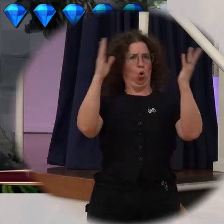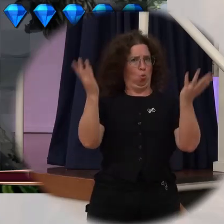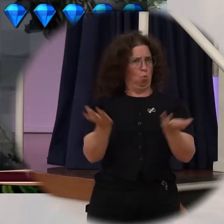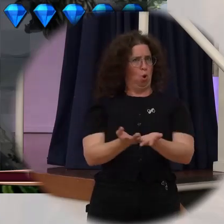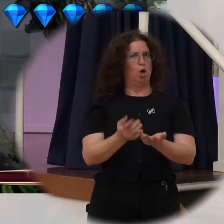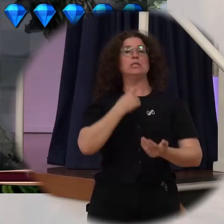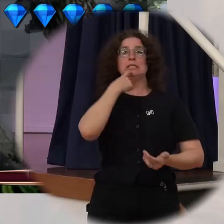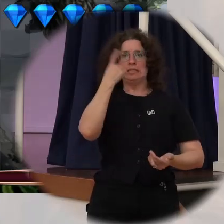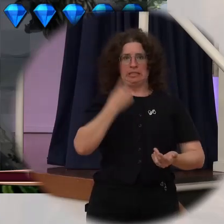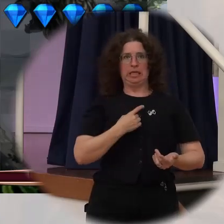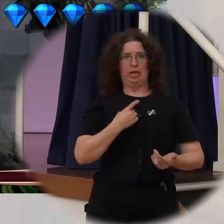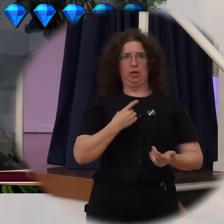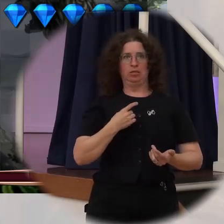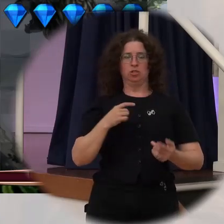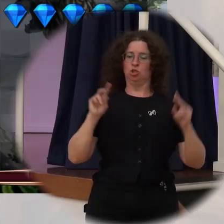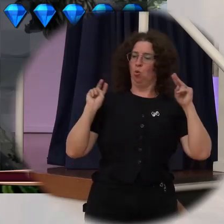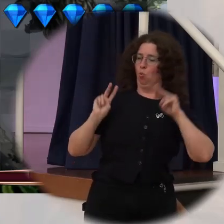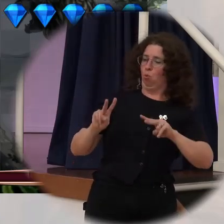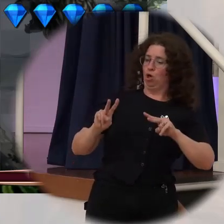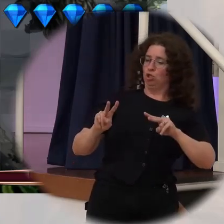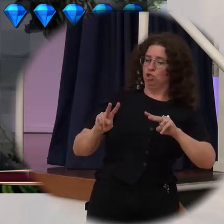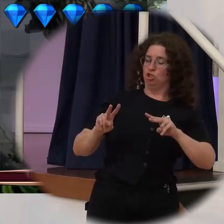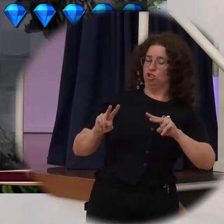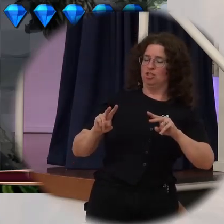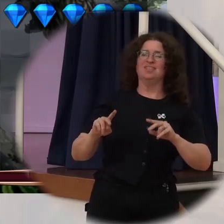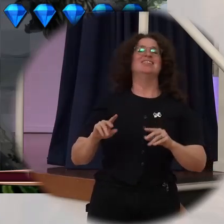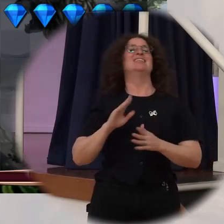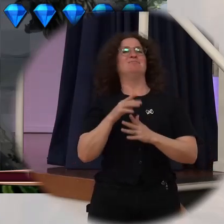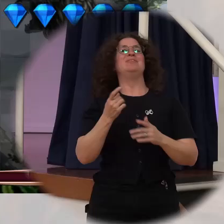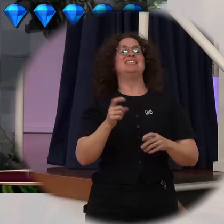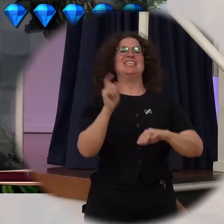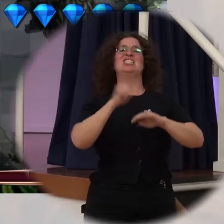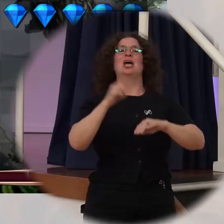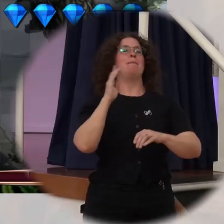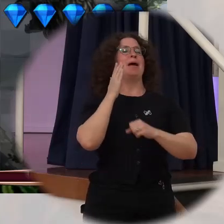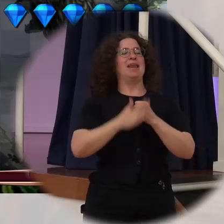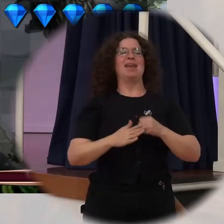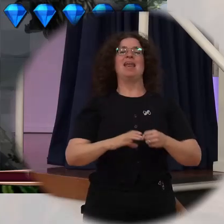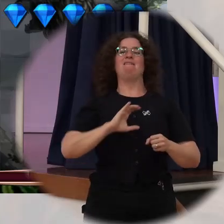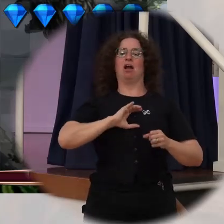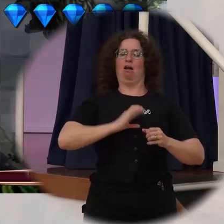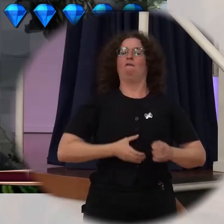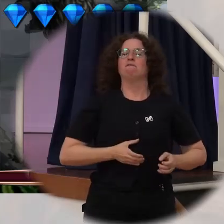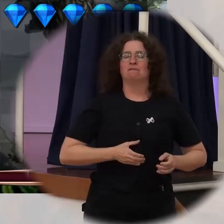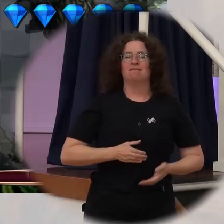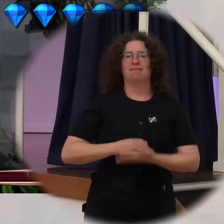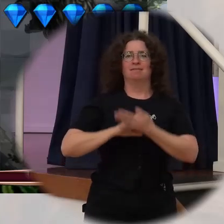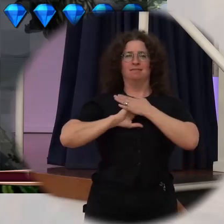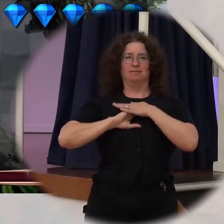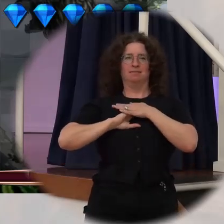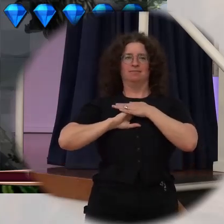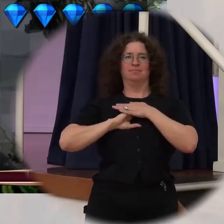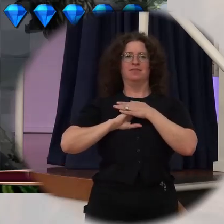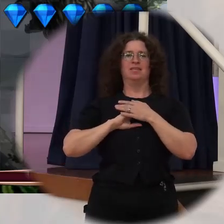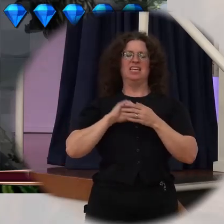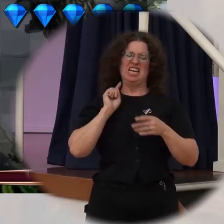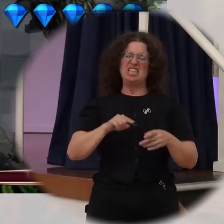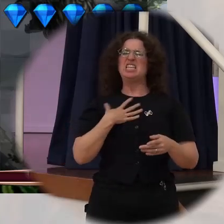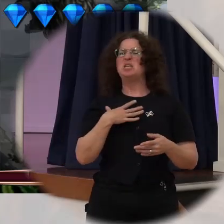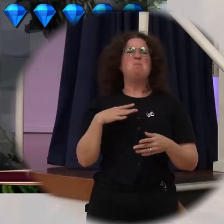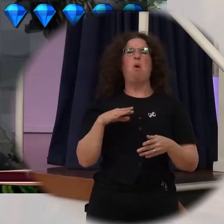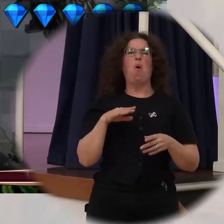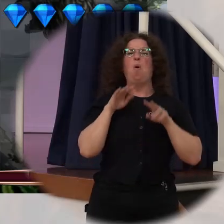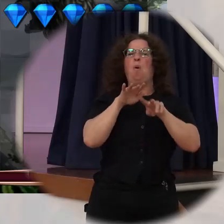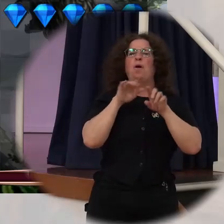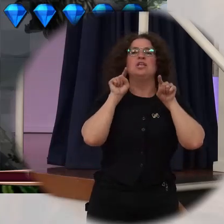seriously. So the gems can never break character. The game, this level felt like me, playing a prank on you or something.